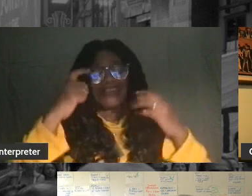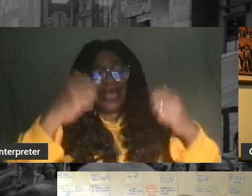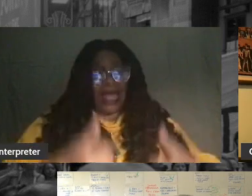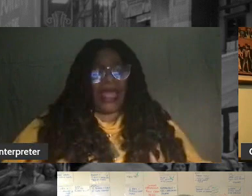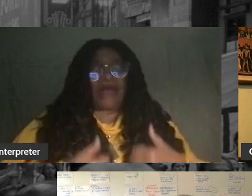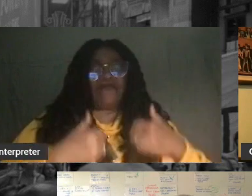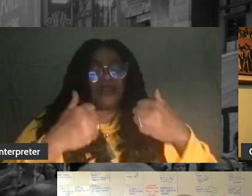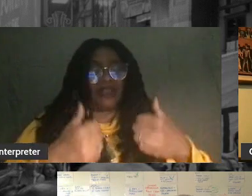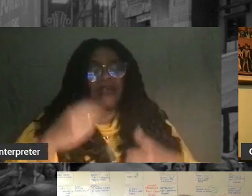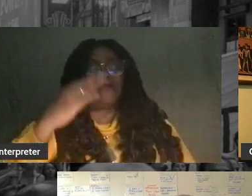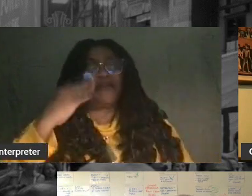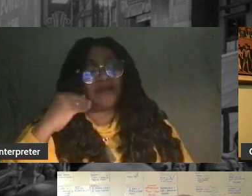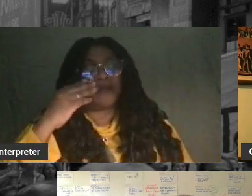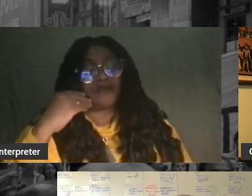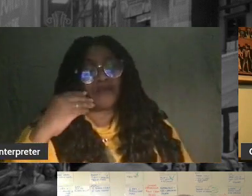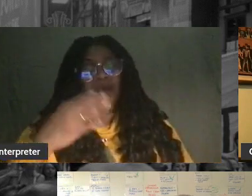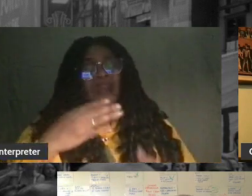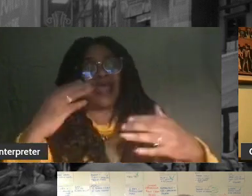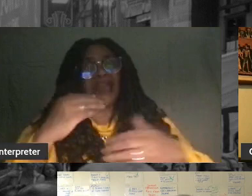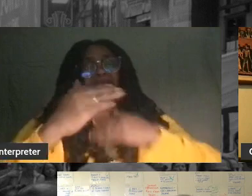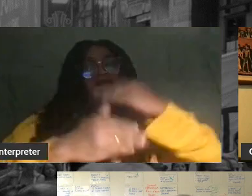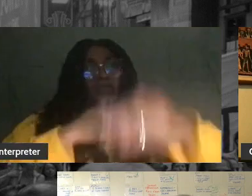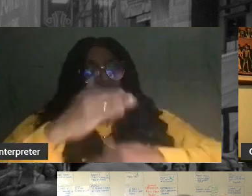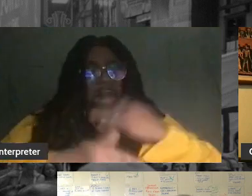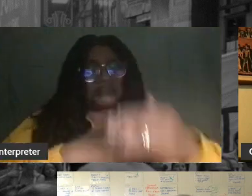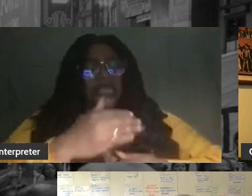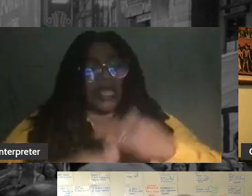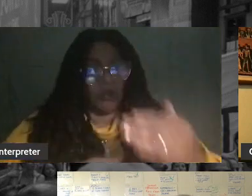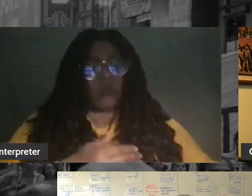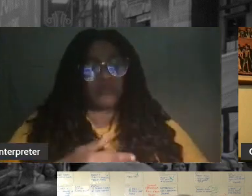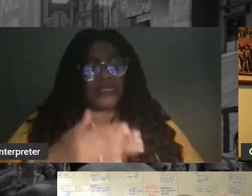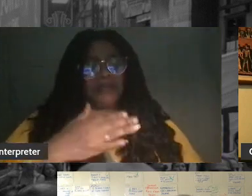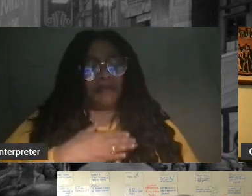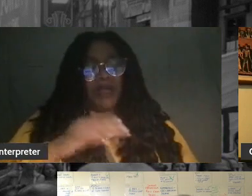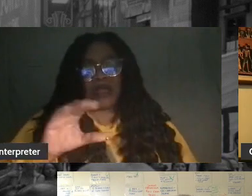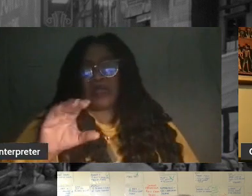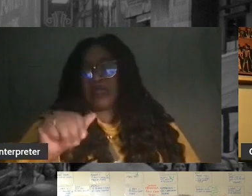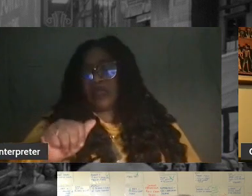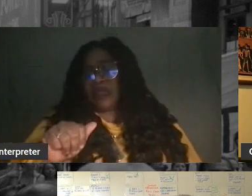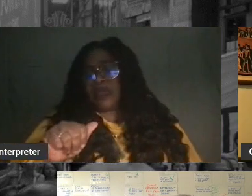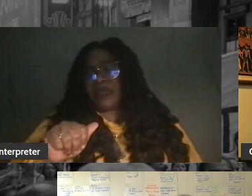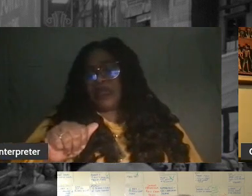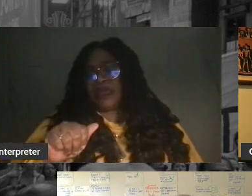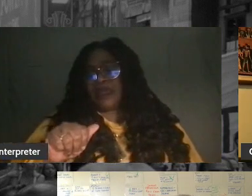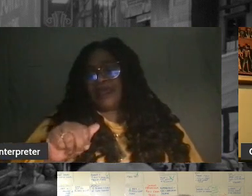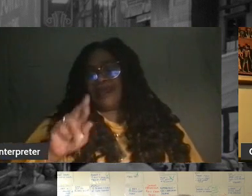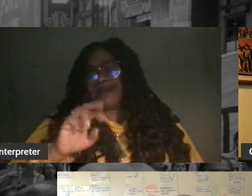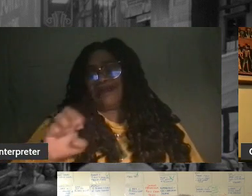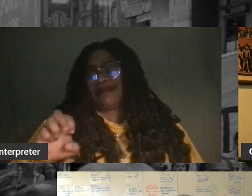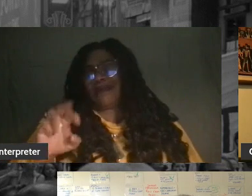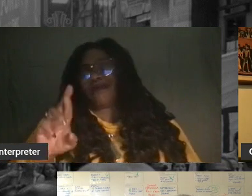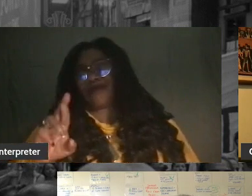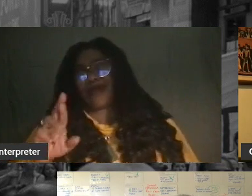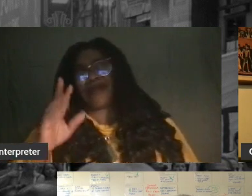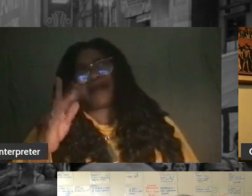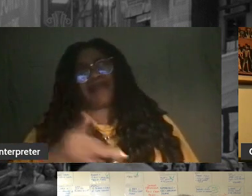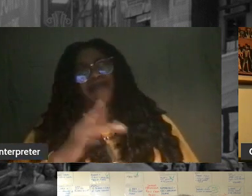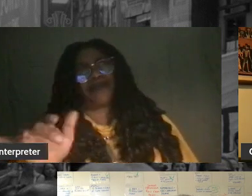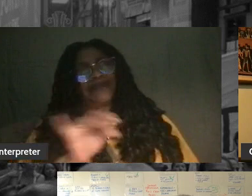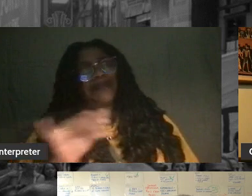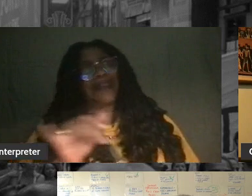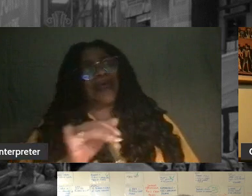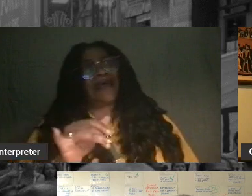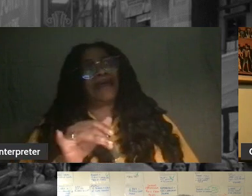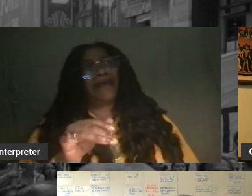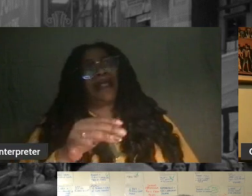through a couple of these cycles in my career, where it feels like when, you know, a film like a